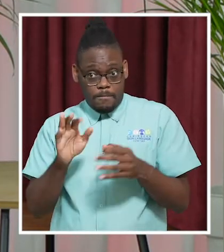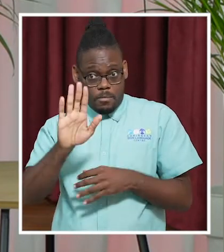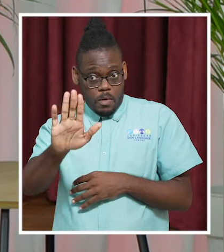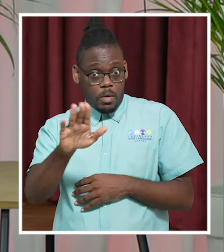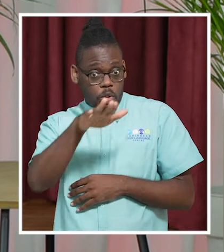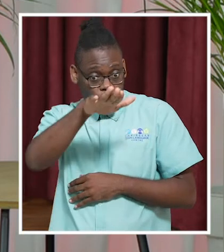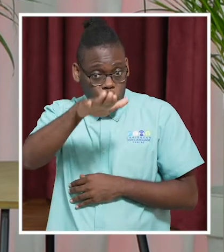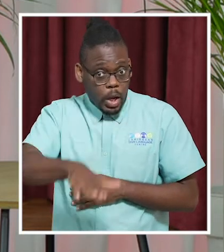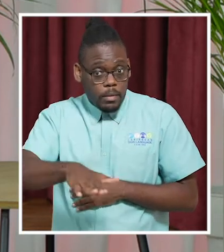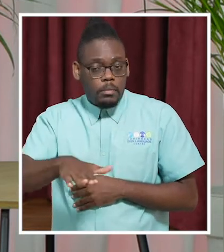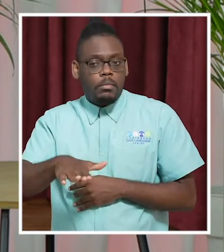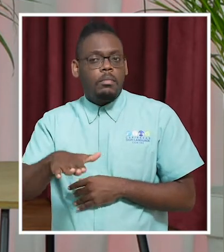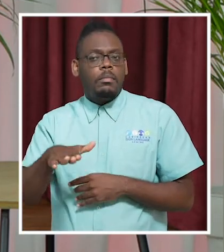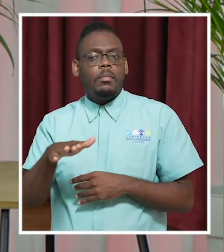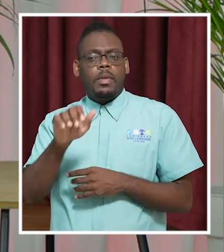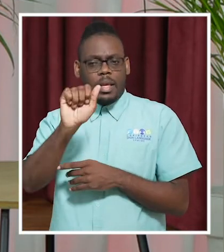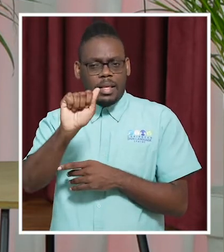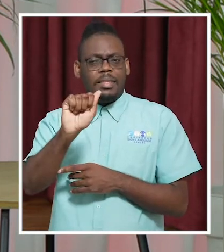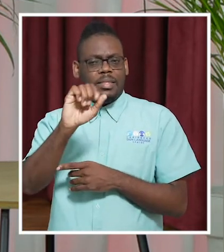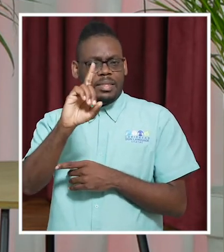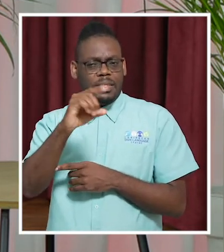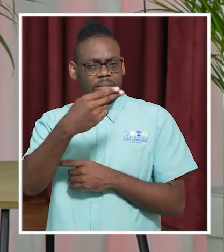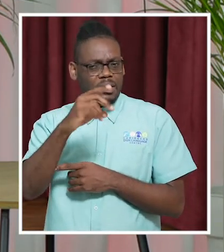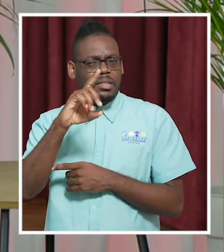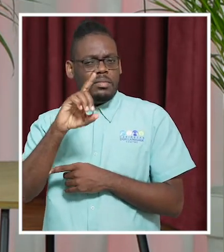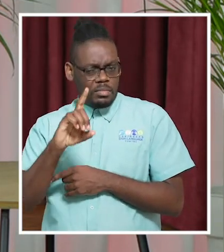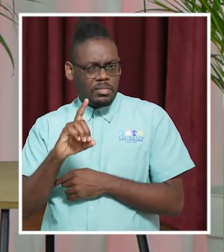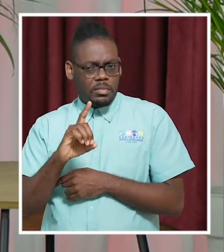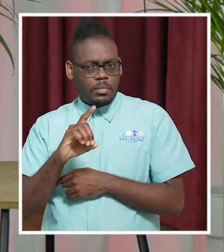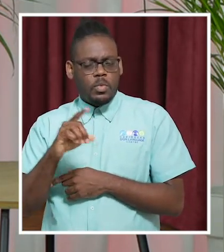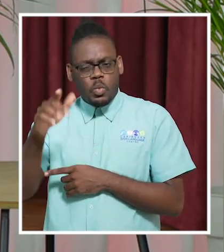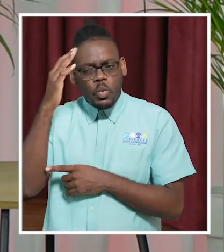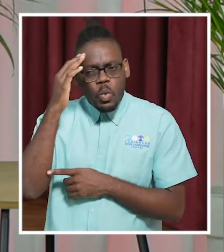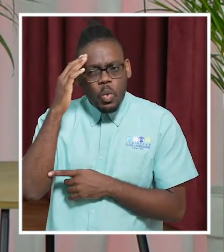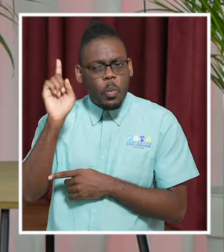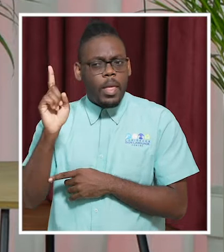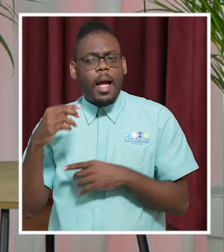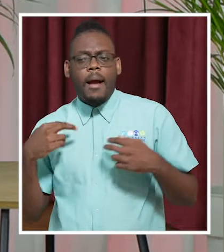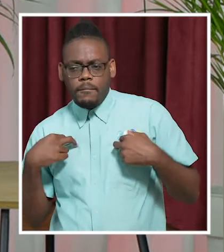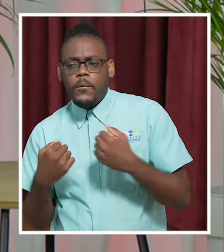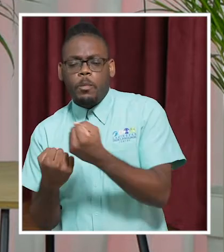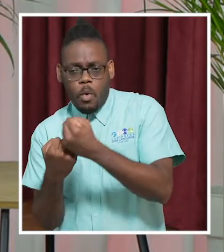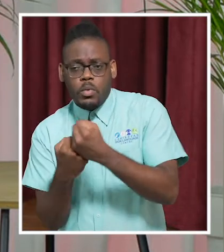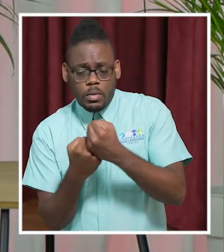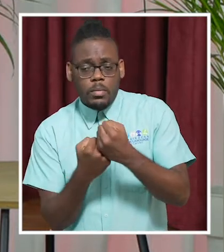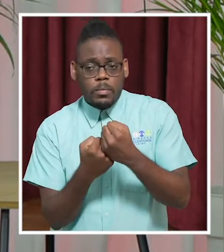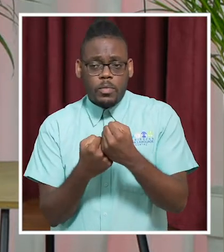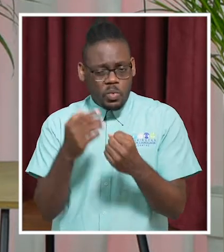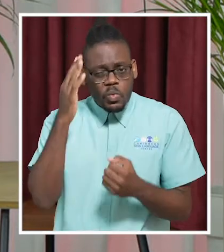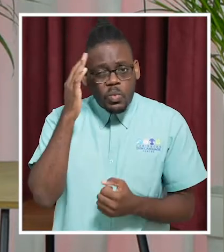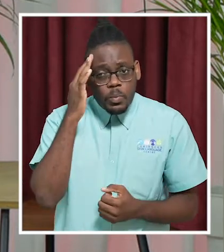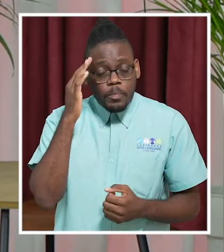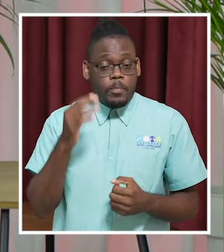area. So I want to turn the attention now for a little while to Ms. Mary Fullerton, who is going to lend support concerning